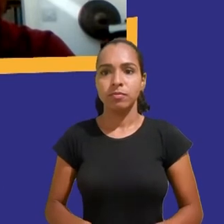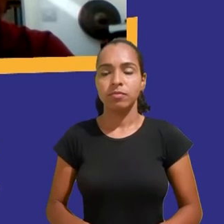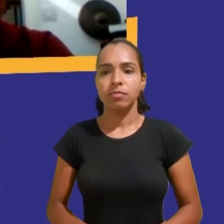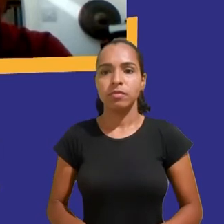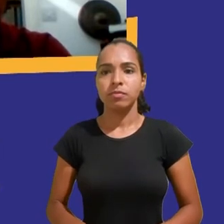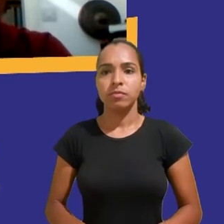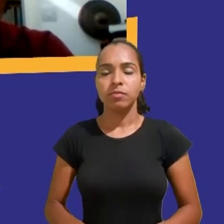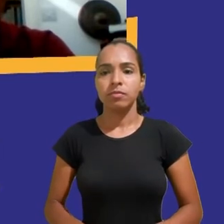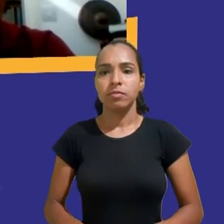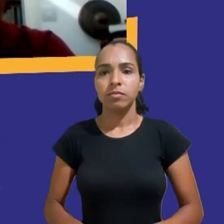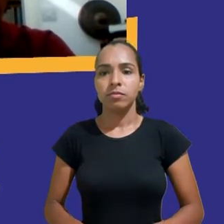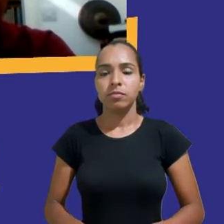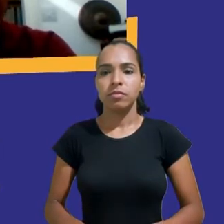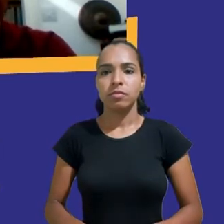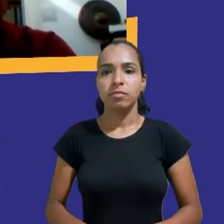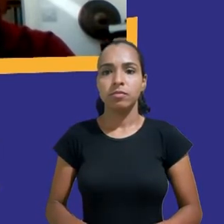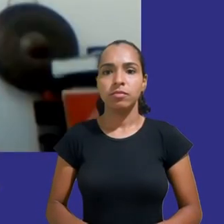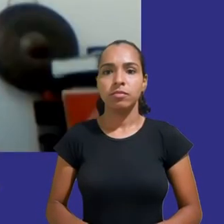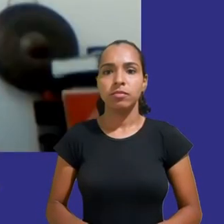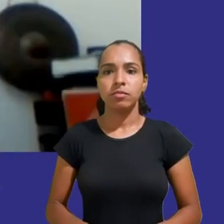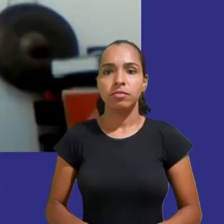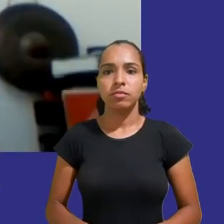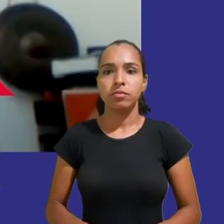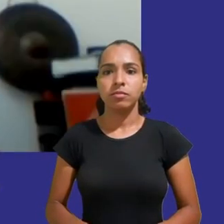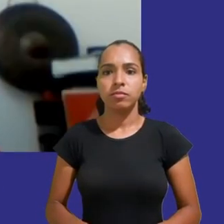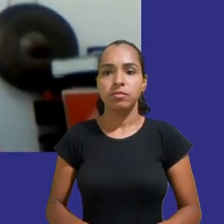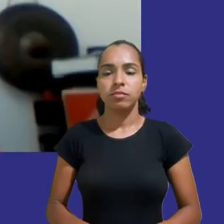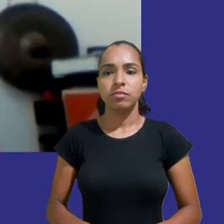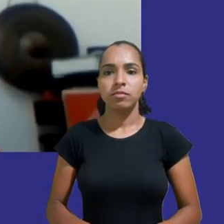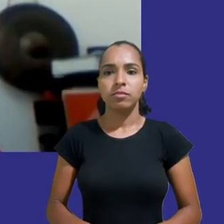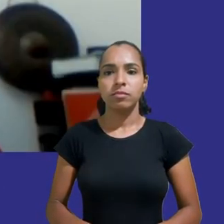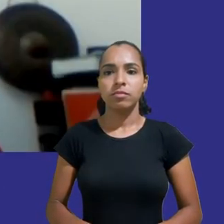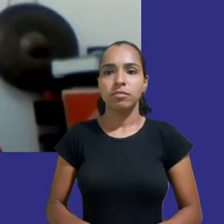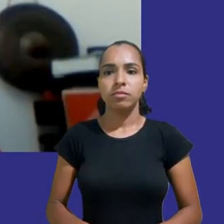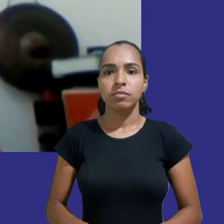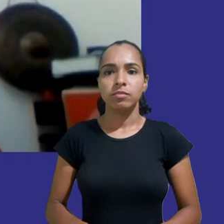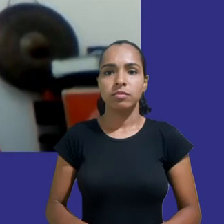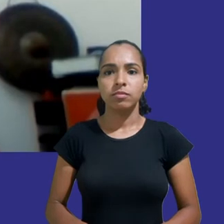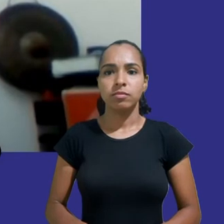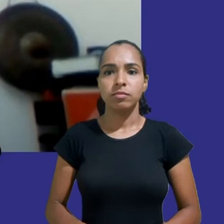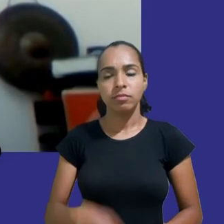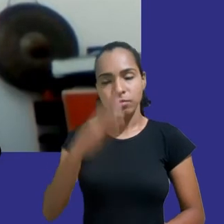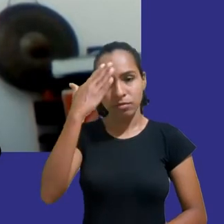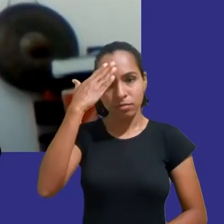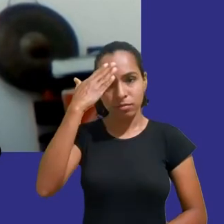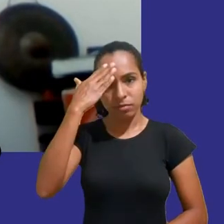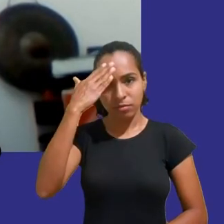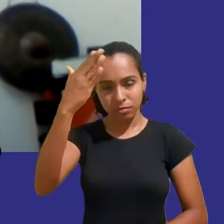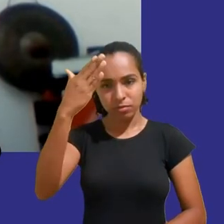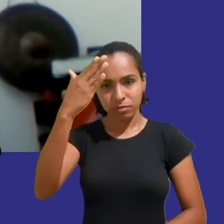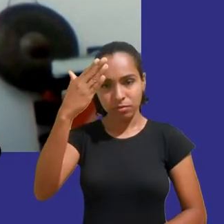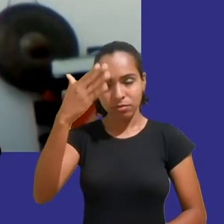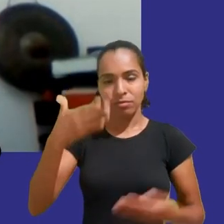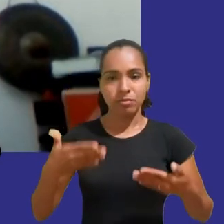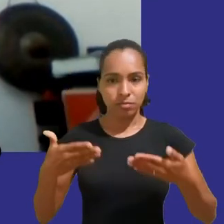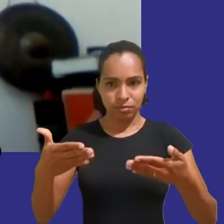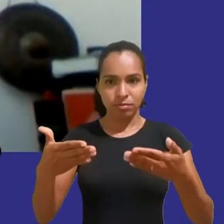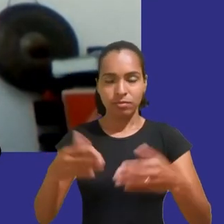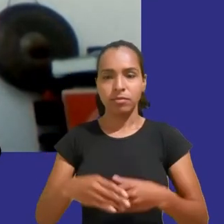thanks Josh for that kind introduction and so yeah to introduce myself so yeah so I'm Duncan I am a